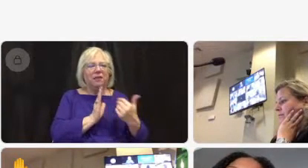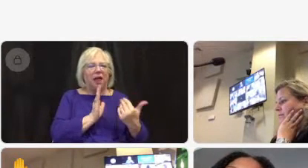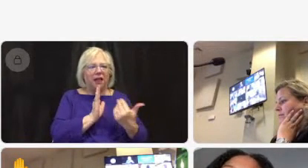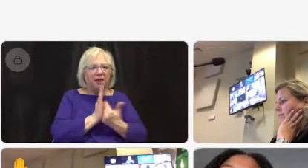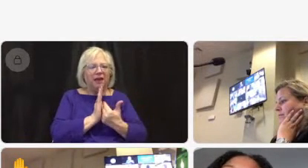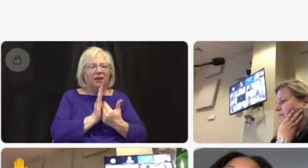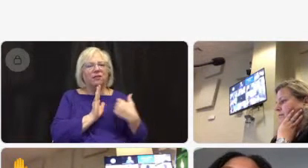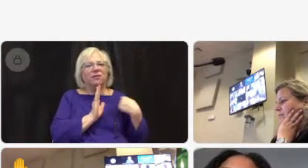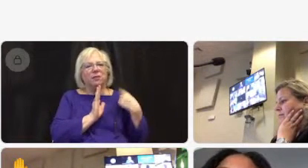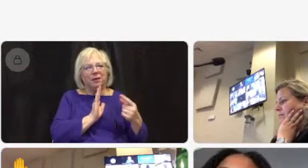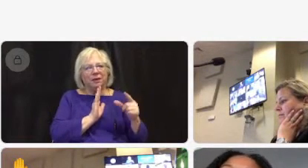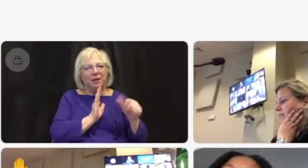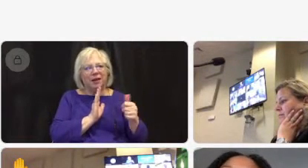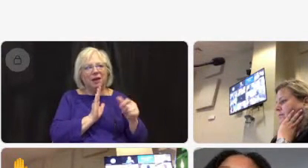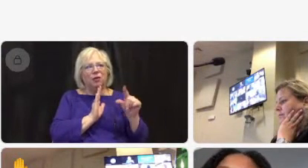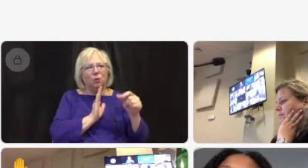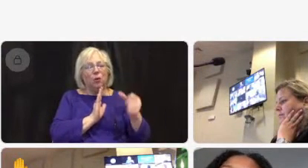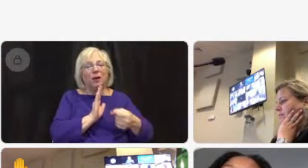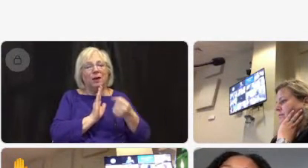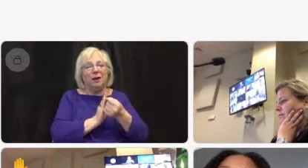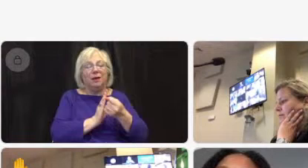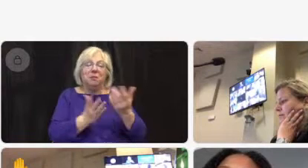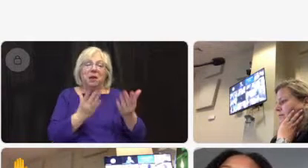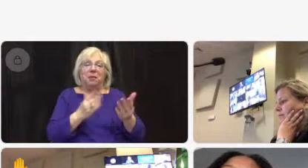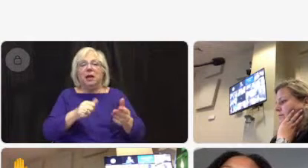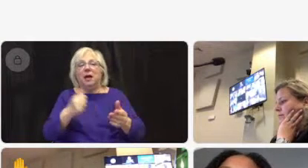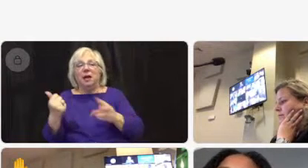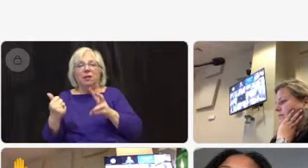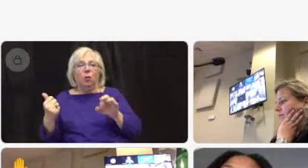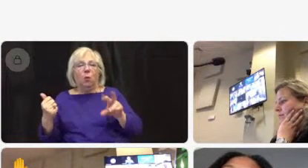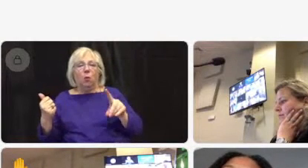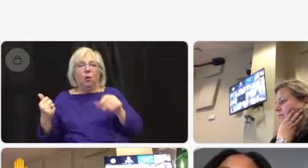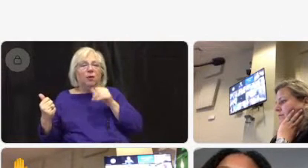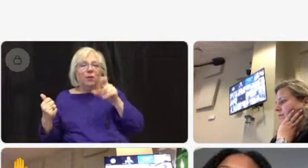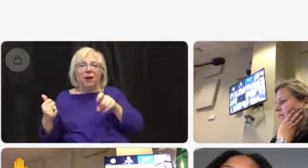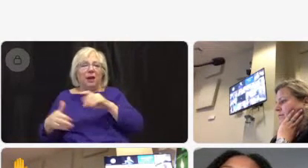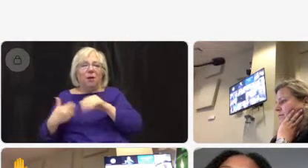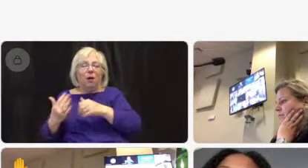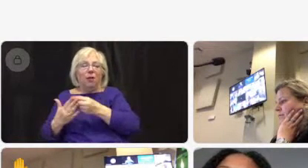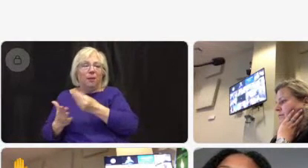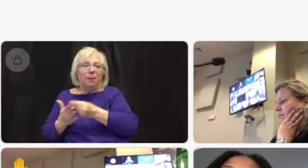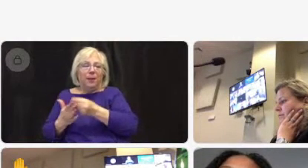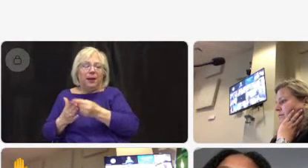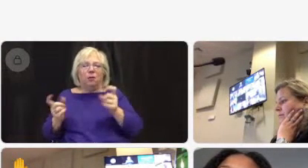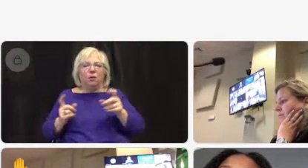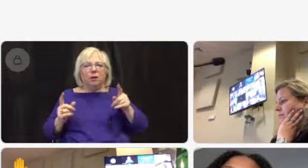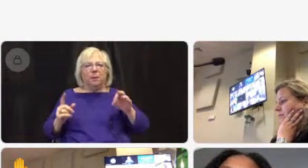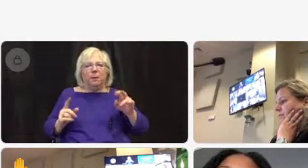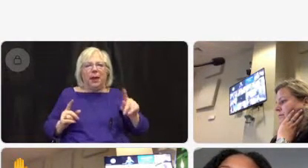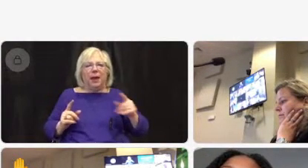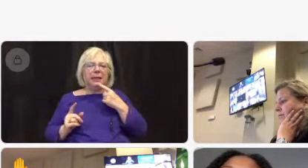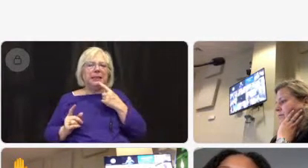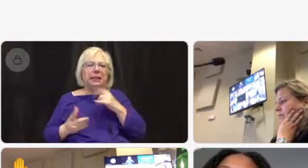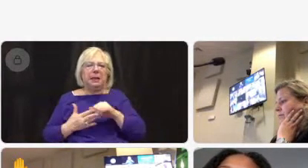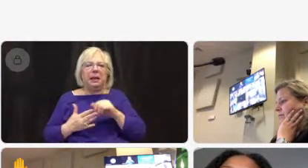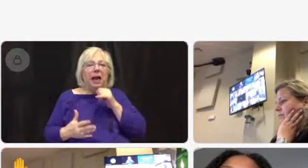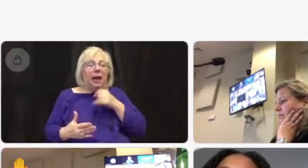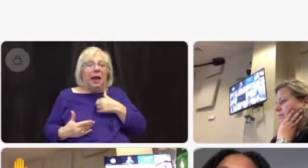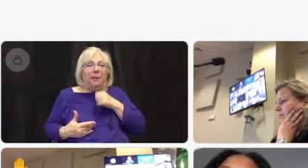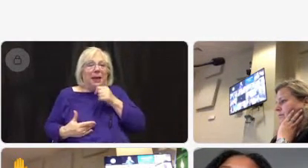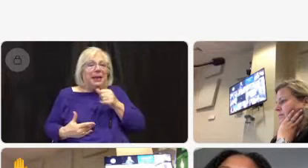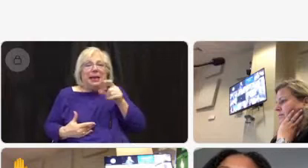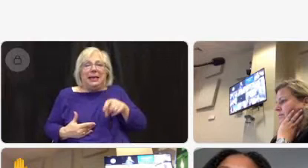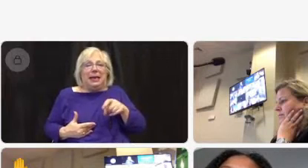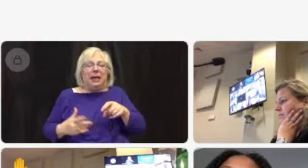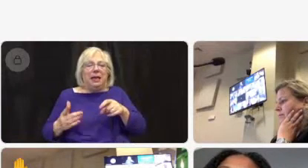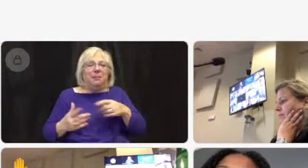really don't need their money. And Director Peck has said that I may not need my money. And Not all